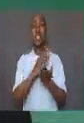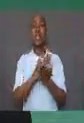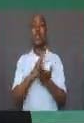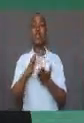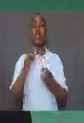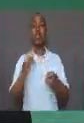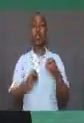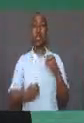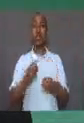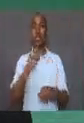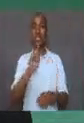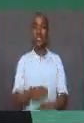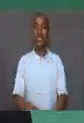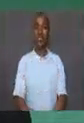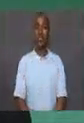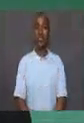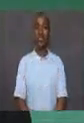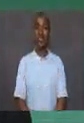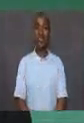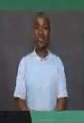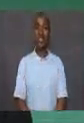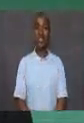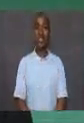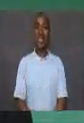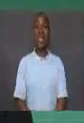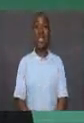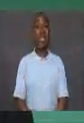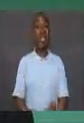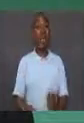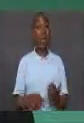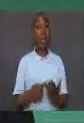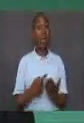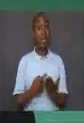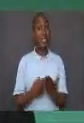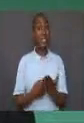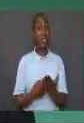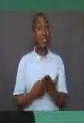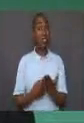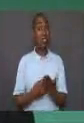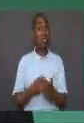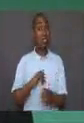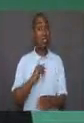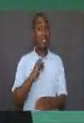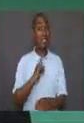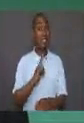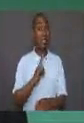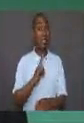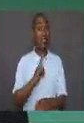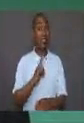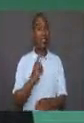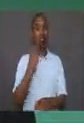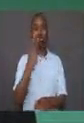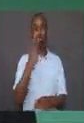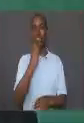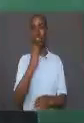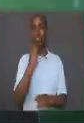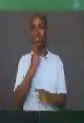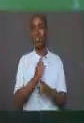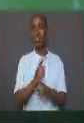organs. Were your answers the same as mine? If so, then you are